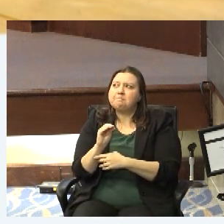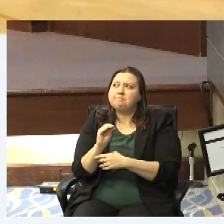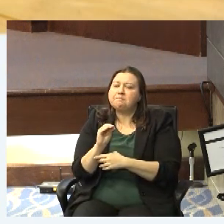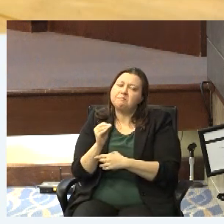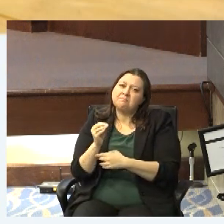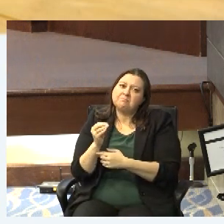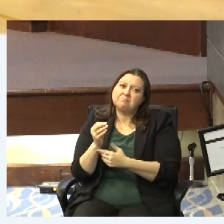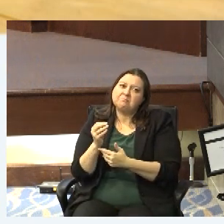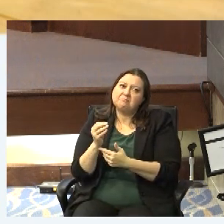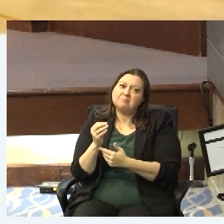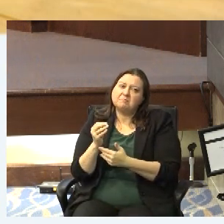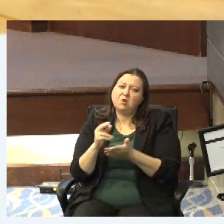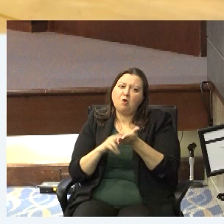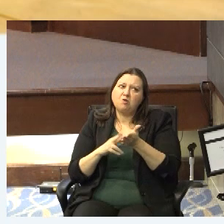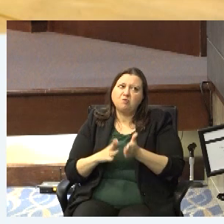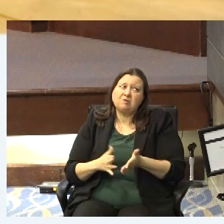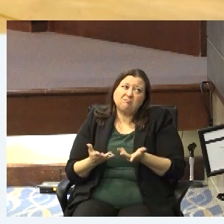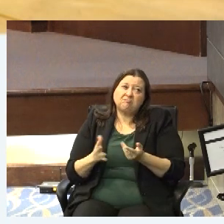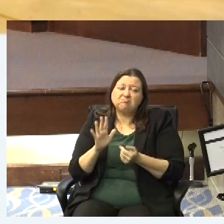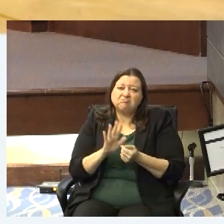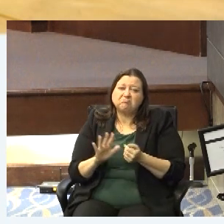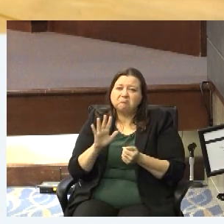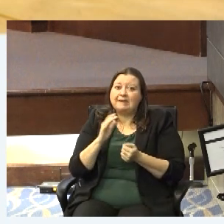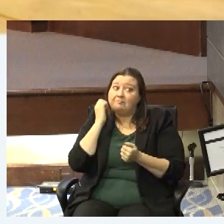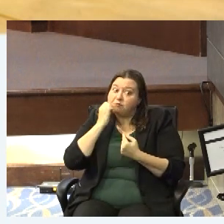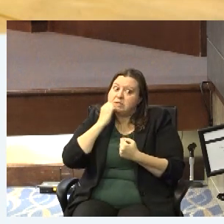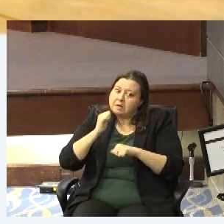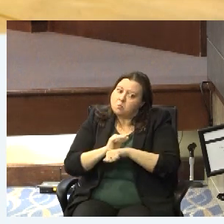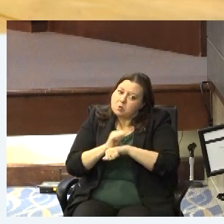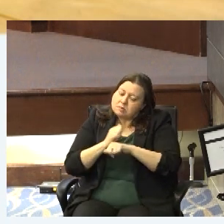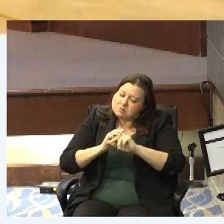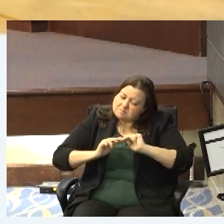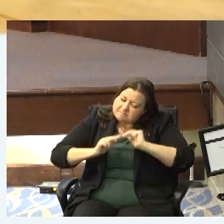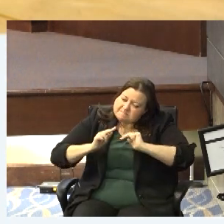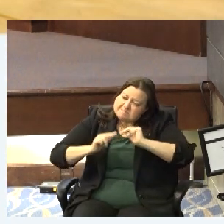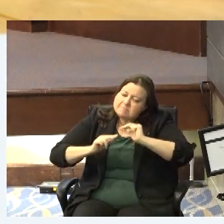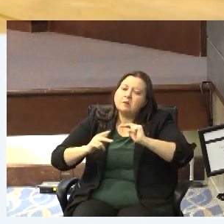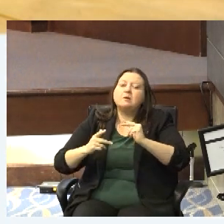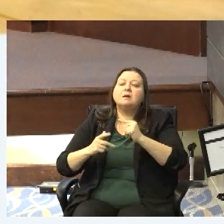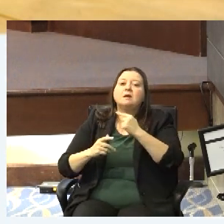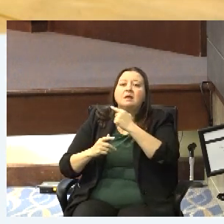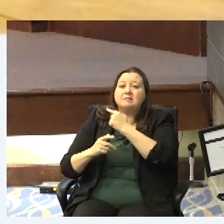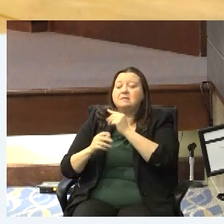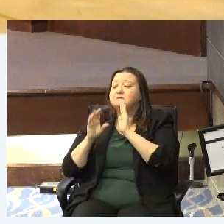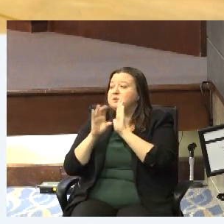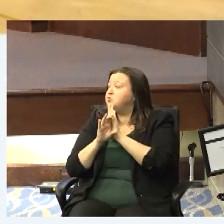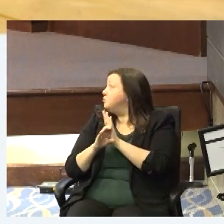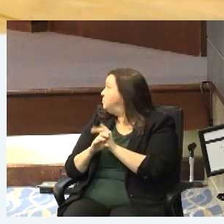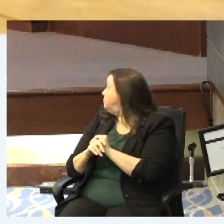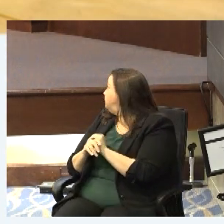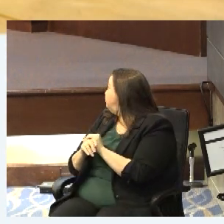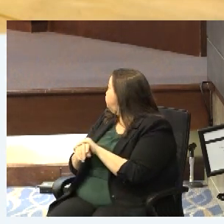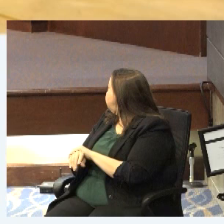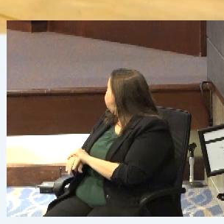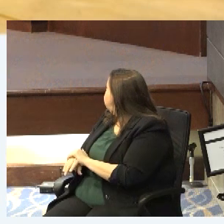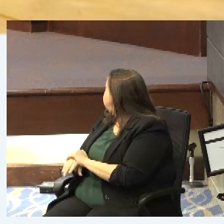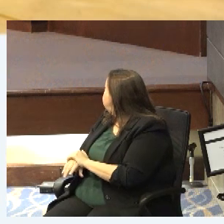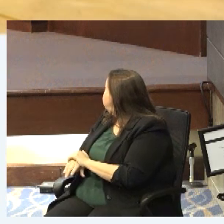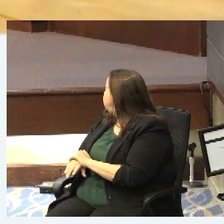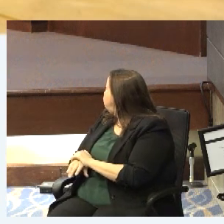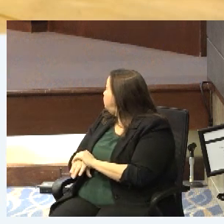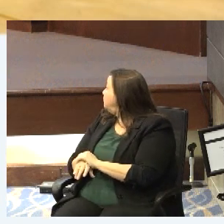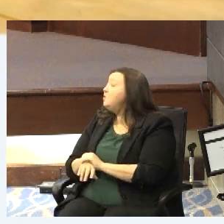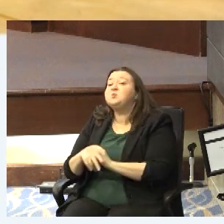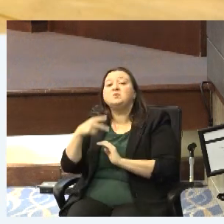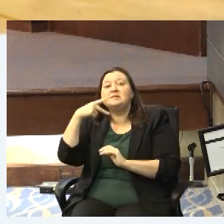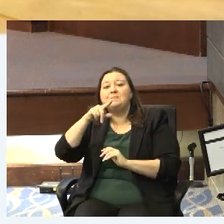40 contractors working daily. This rendering shows a view looking across